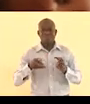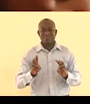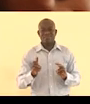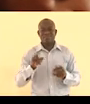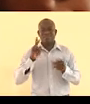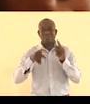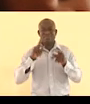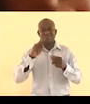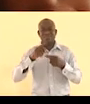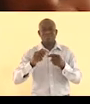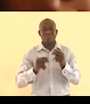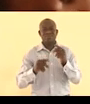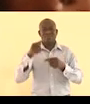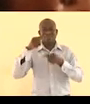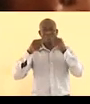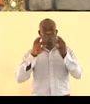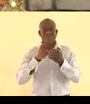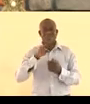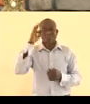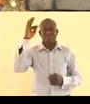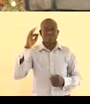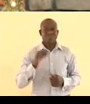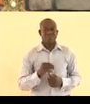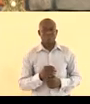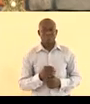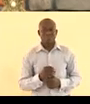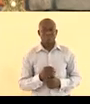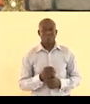vow of willful poverty.